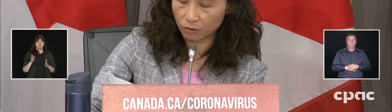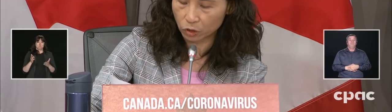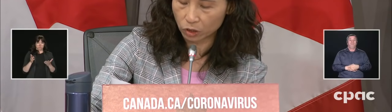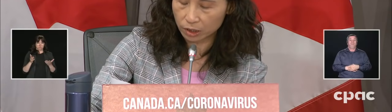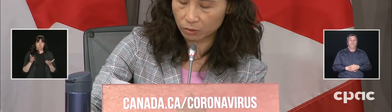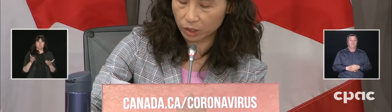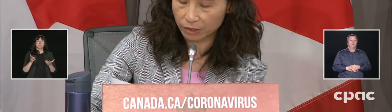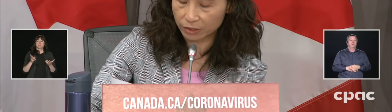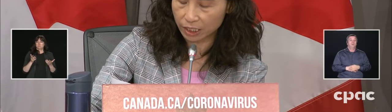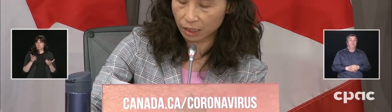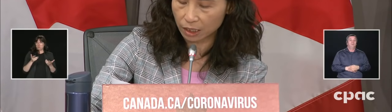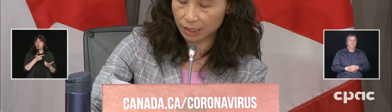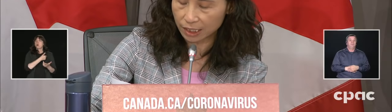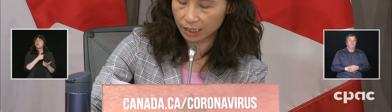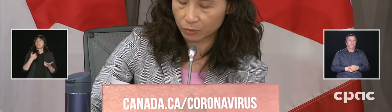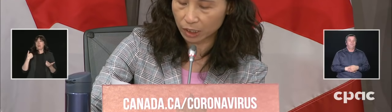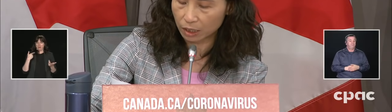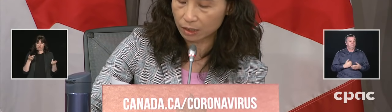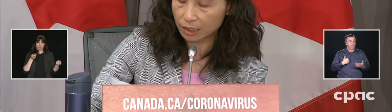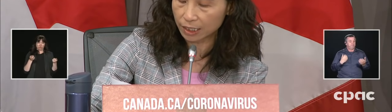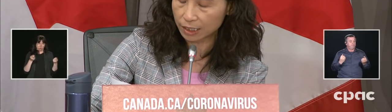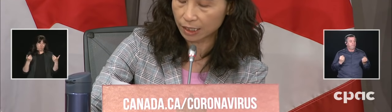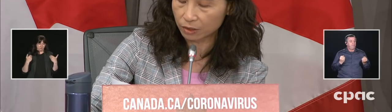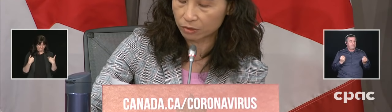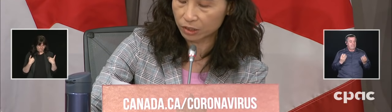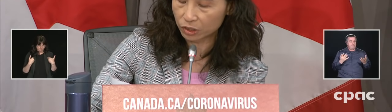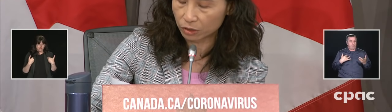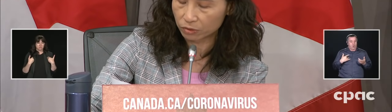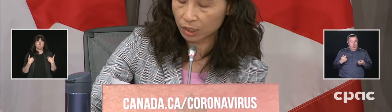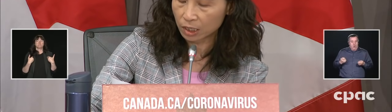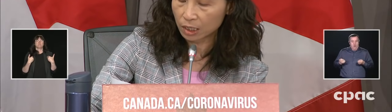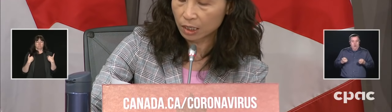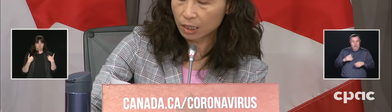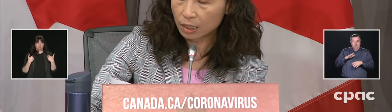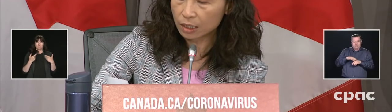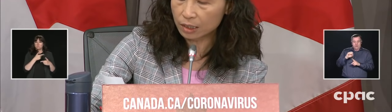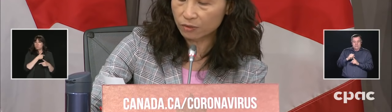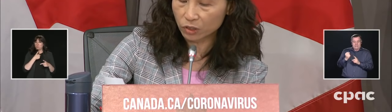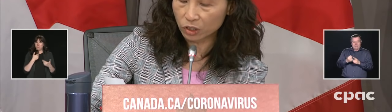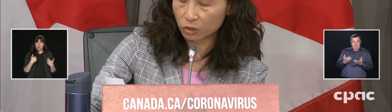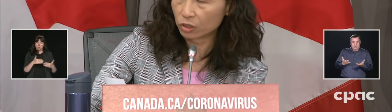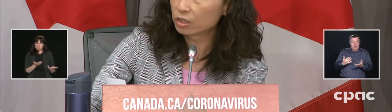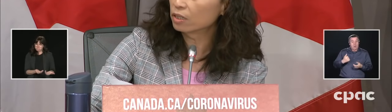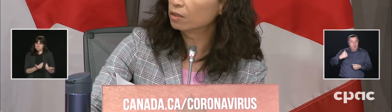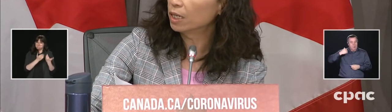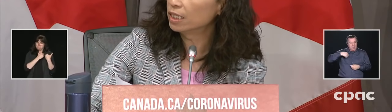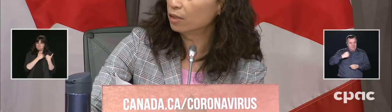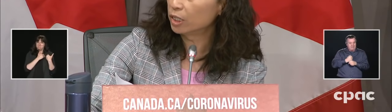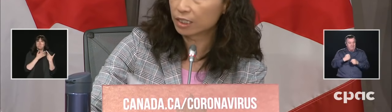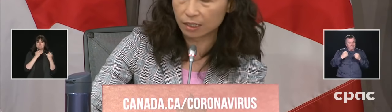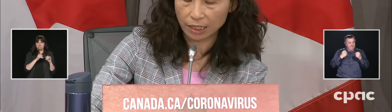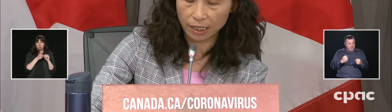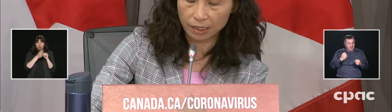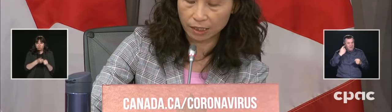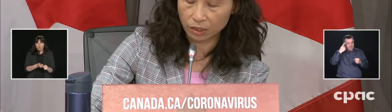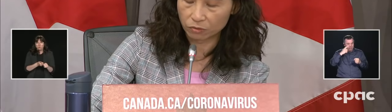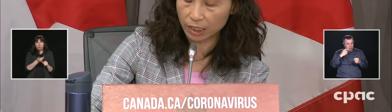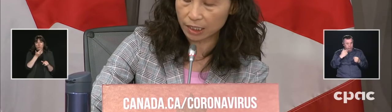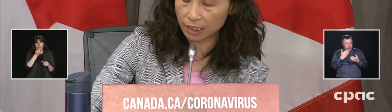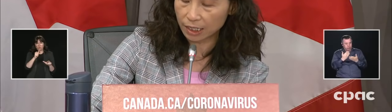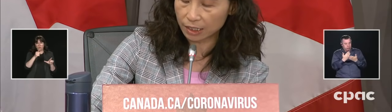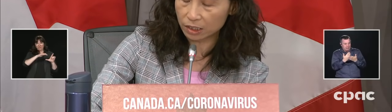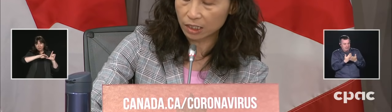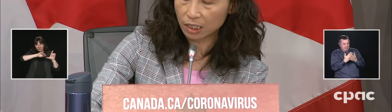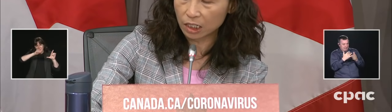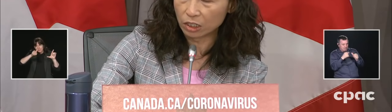to, of course, working very hard, and I think we are staying in that green zone. This is for the course of the pandemic, and you're